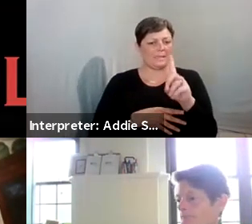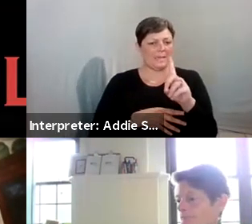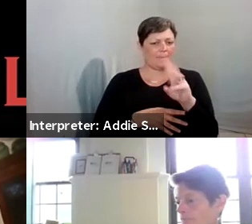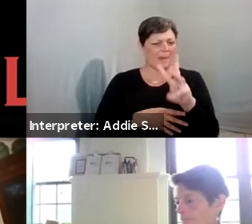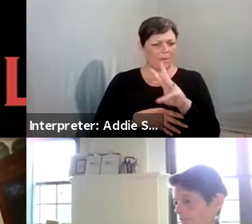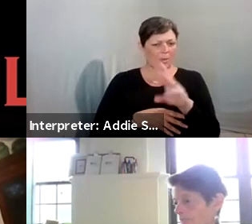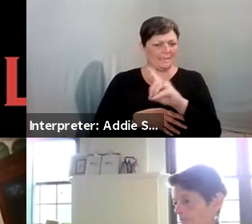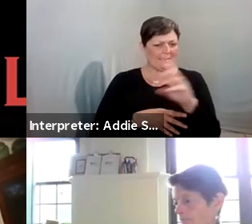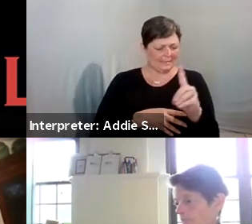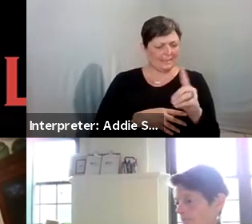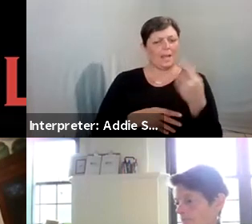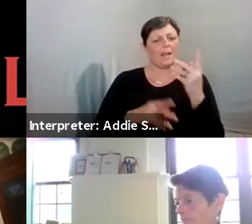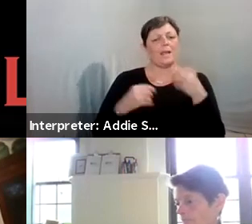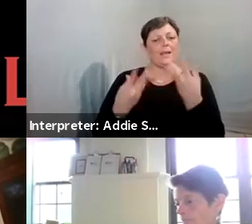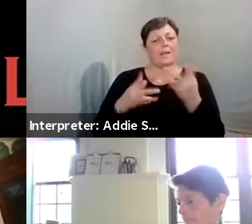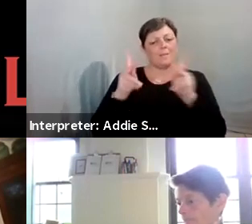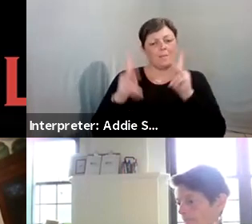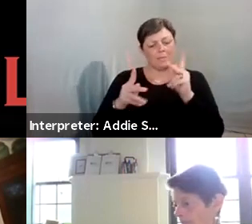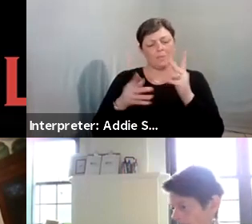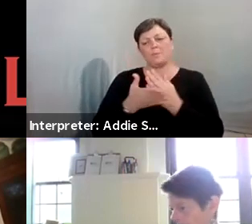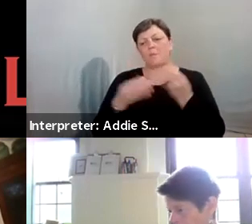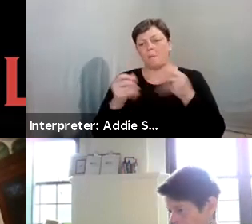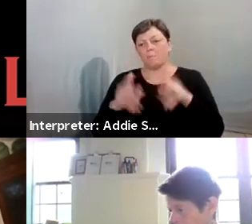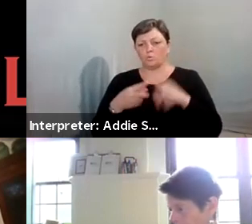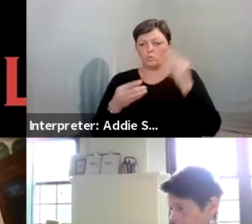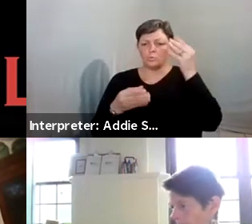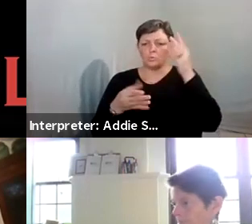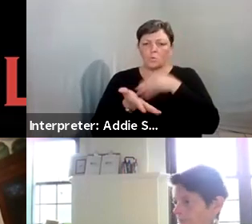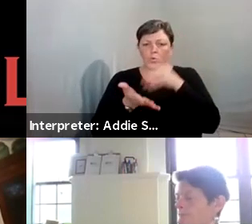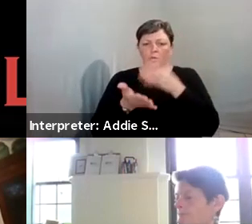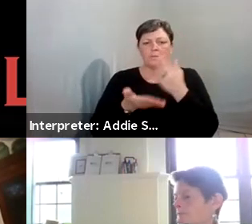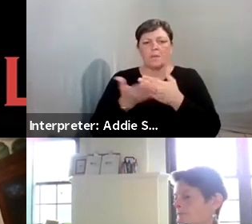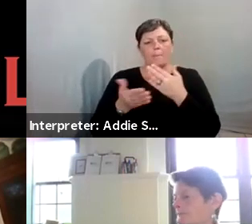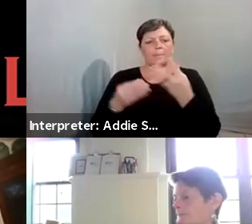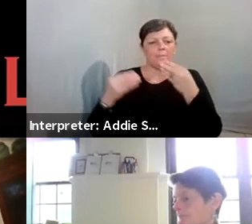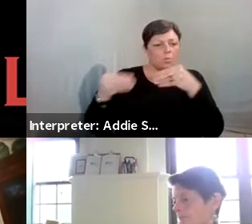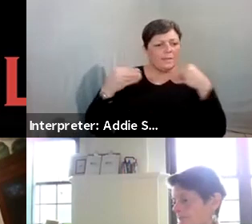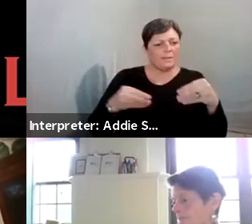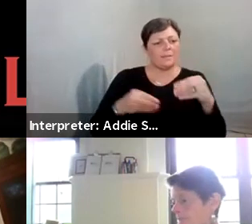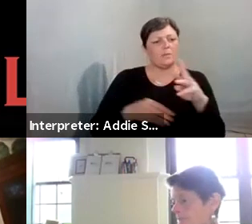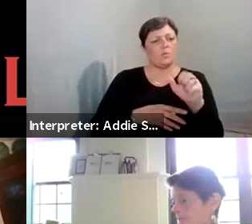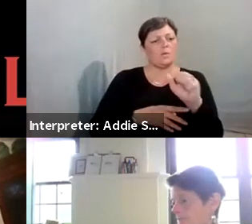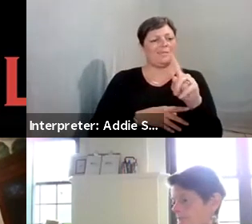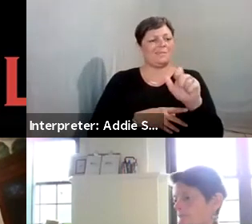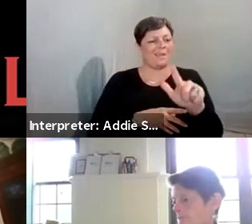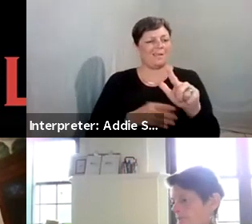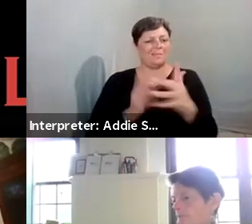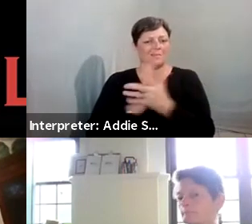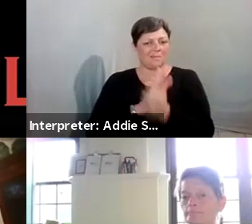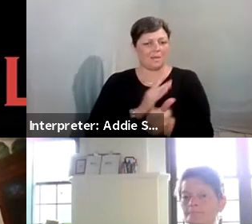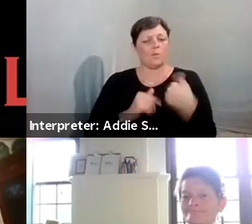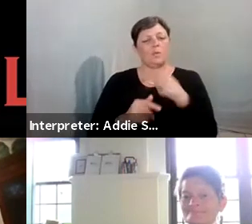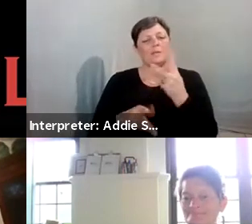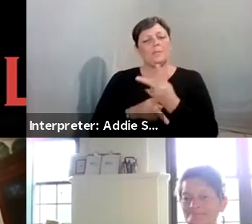participants an opportunity to learn some retail skills. So it's set up like a store, and we're trying to keep it look like a store,